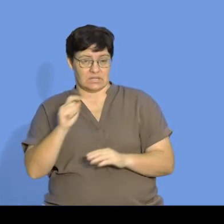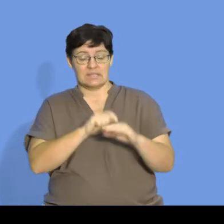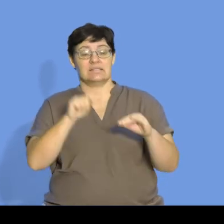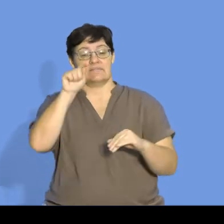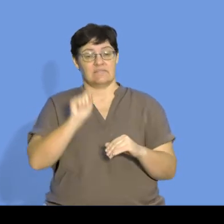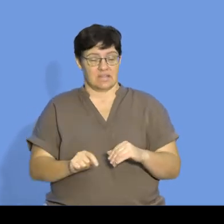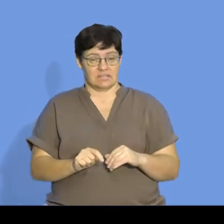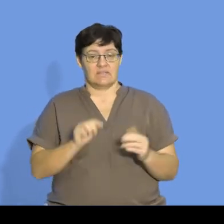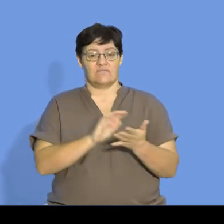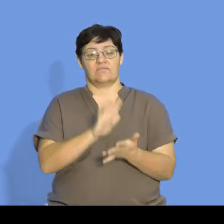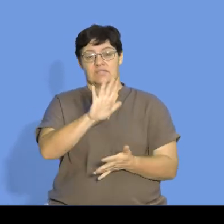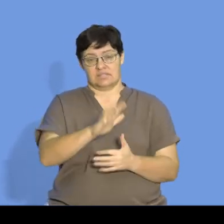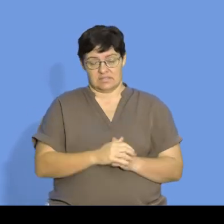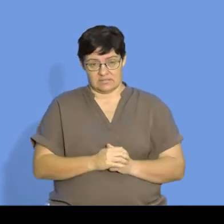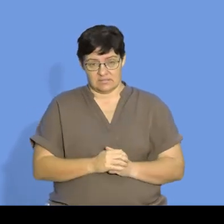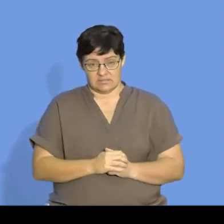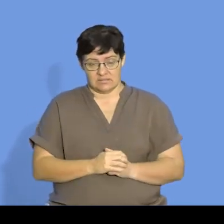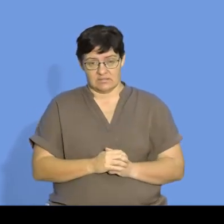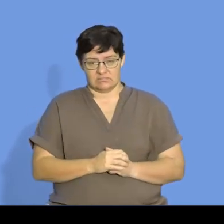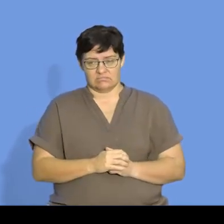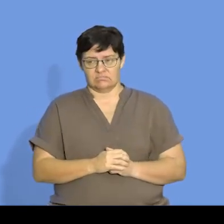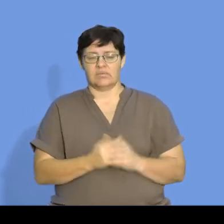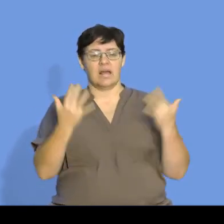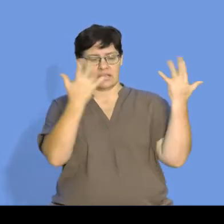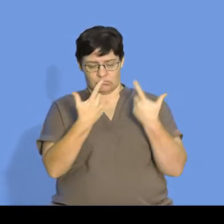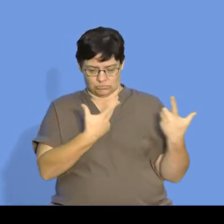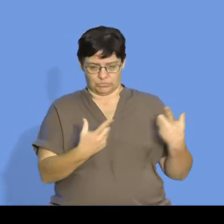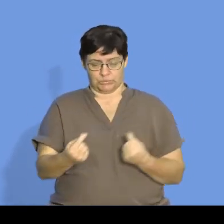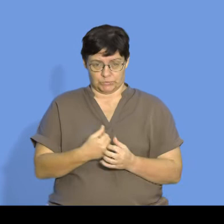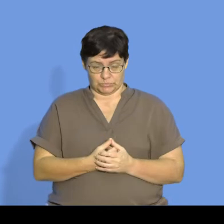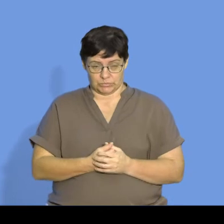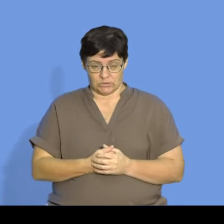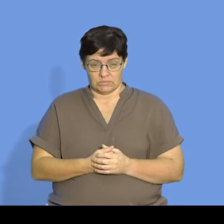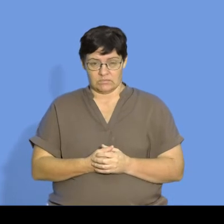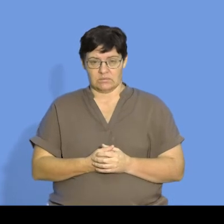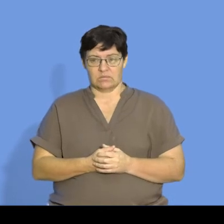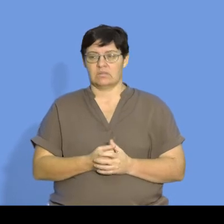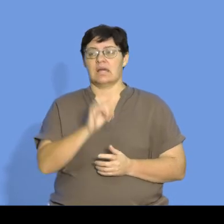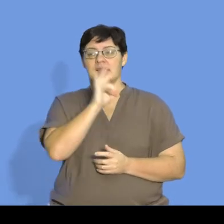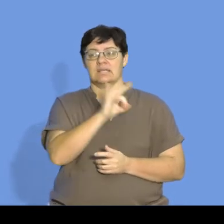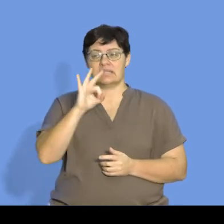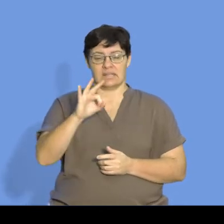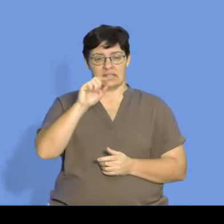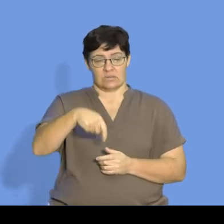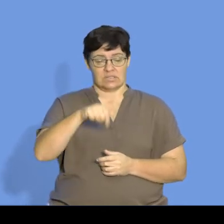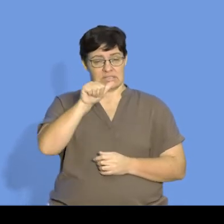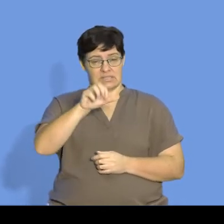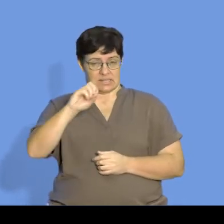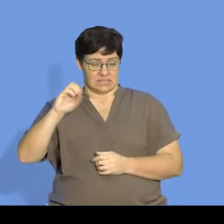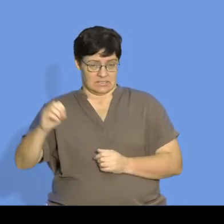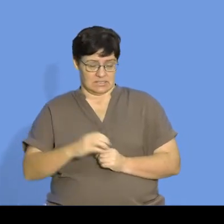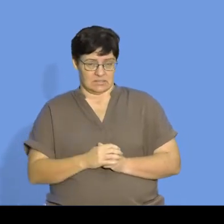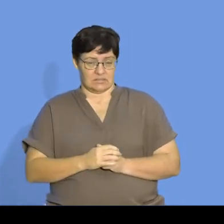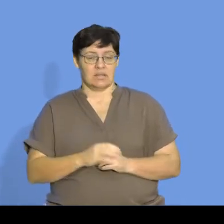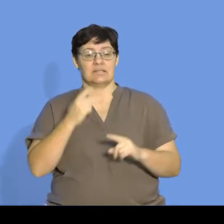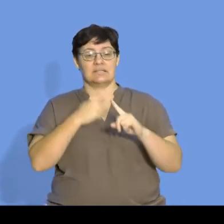100 divided by 15. Can you see? Let's do that calculation for you. It is